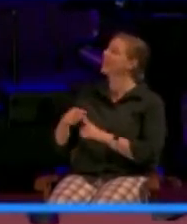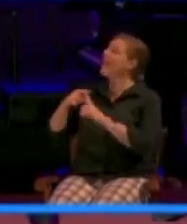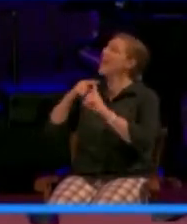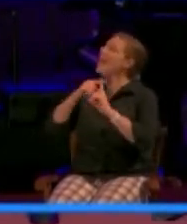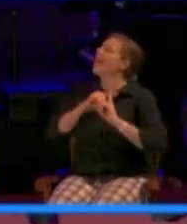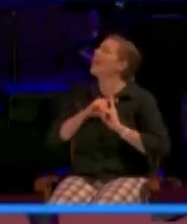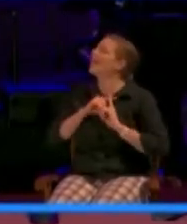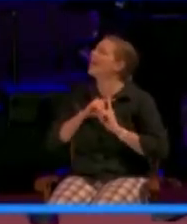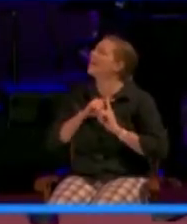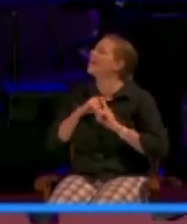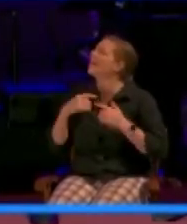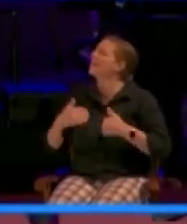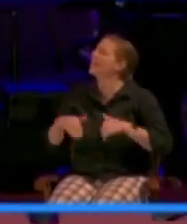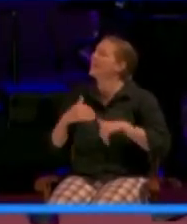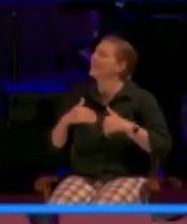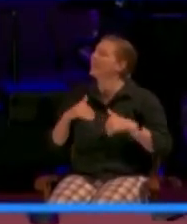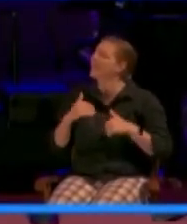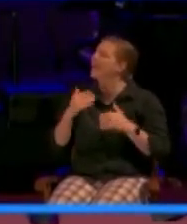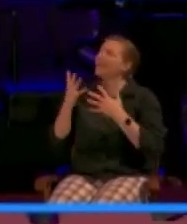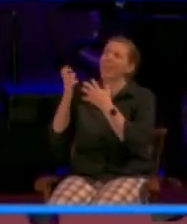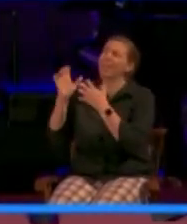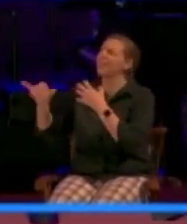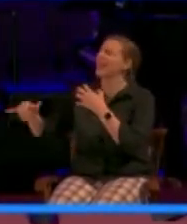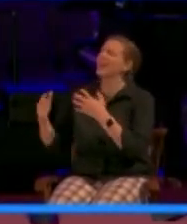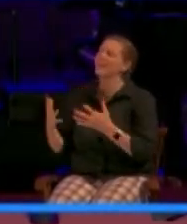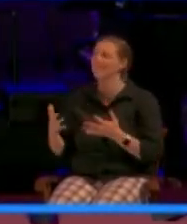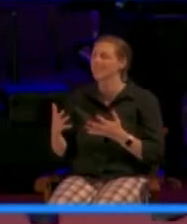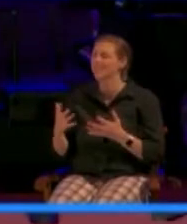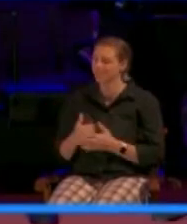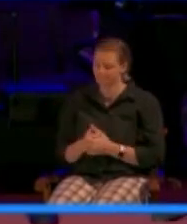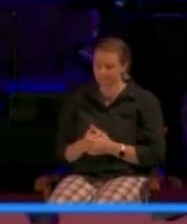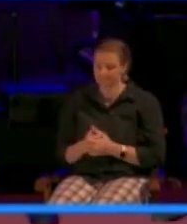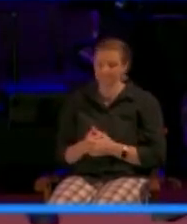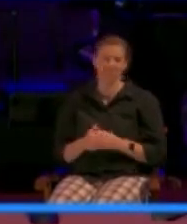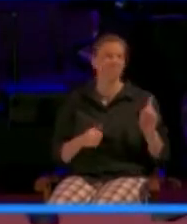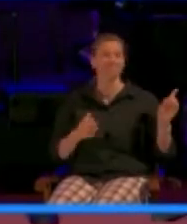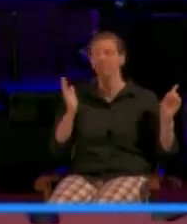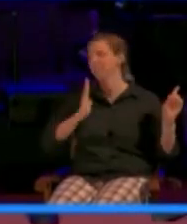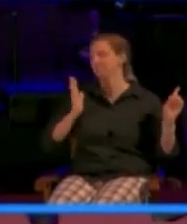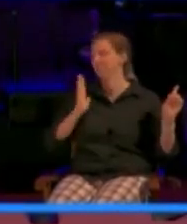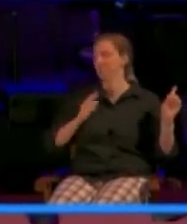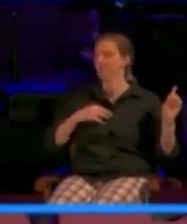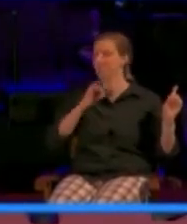9 years old. I remember watching my first Army-Navy football game with my dad.